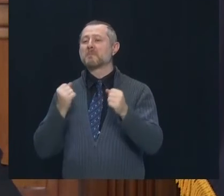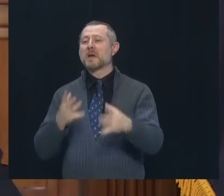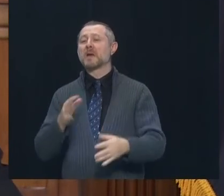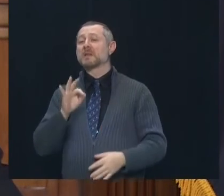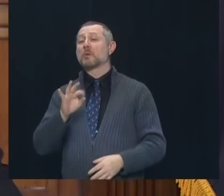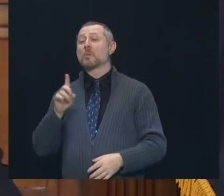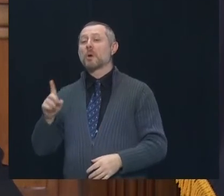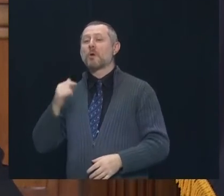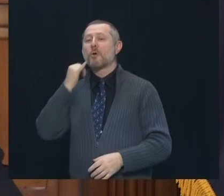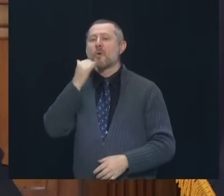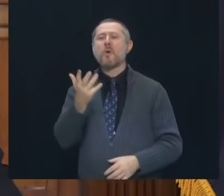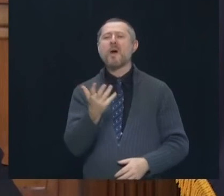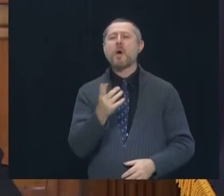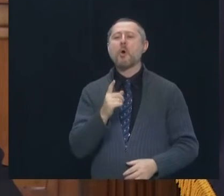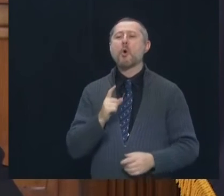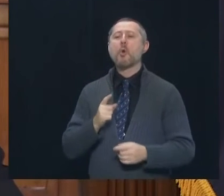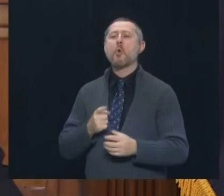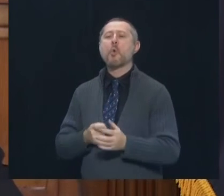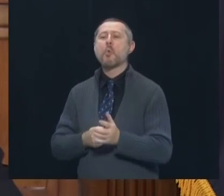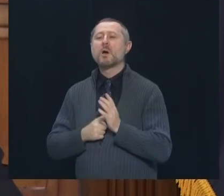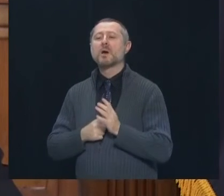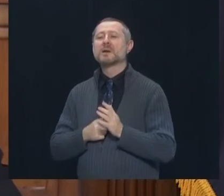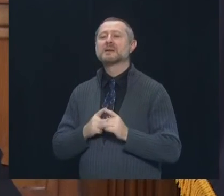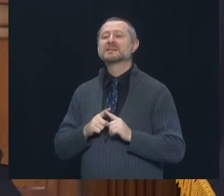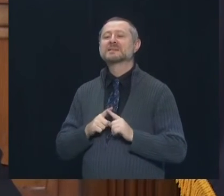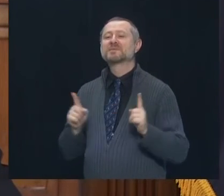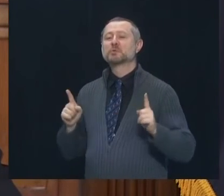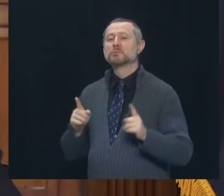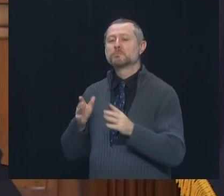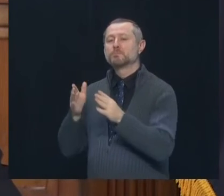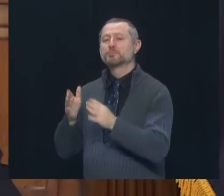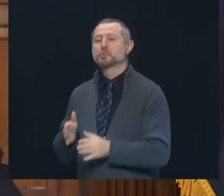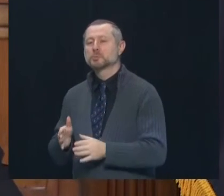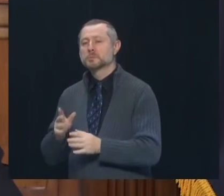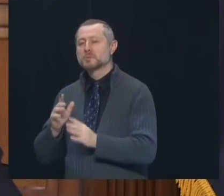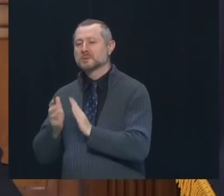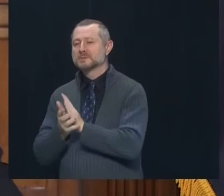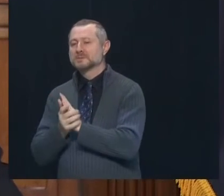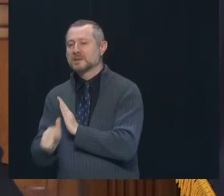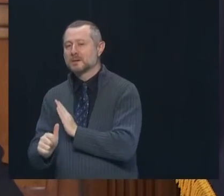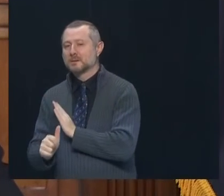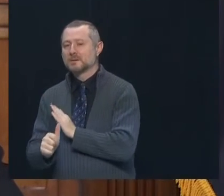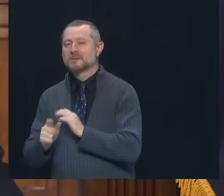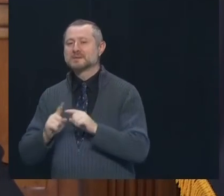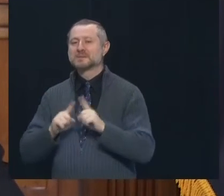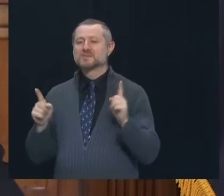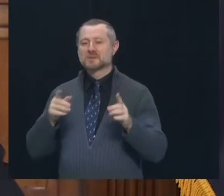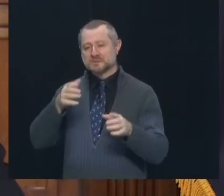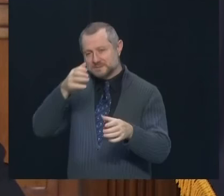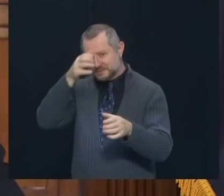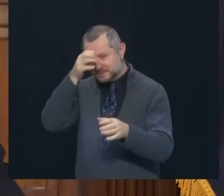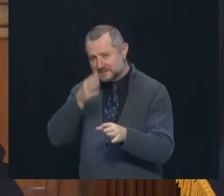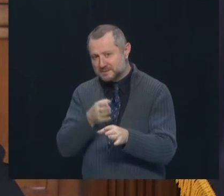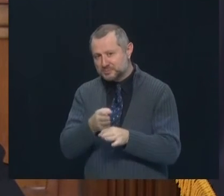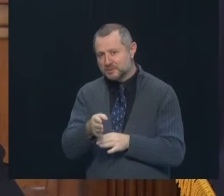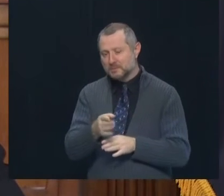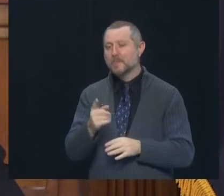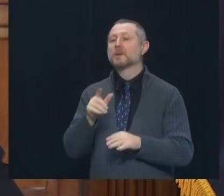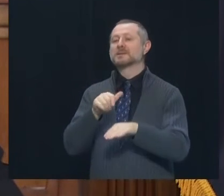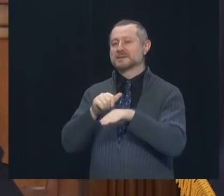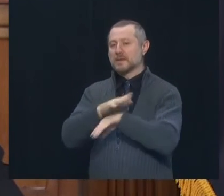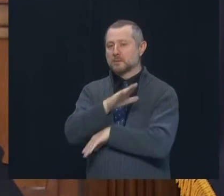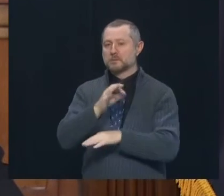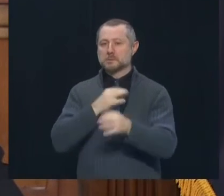that require a different set of skills, a different aptitude, and let's make public